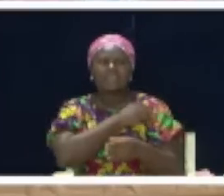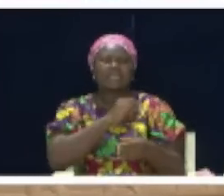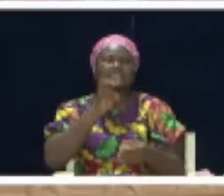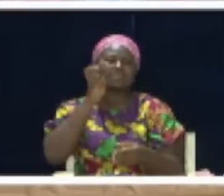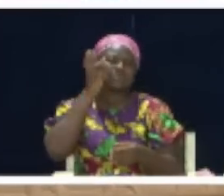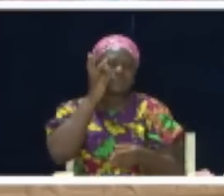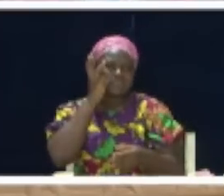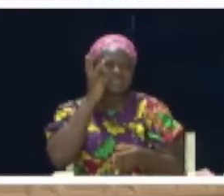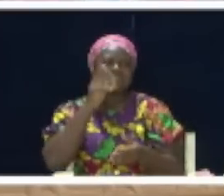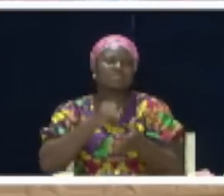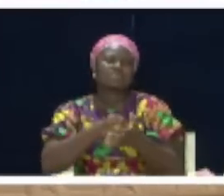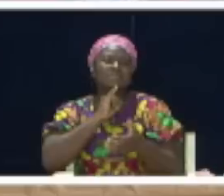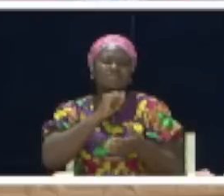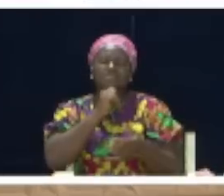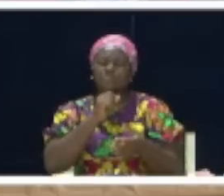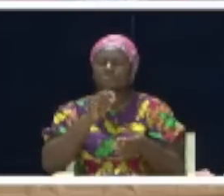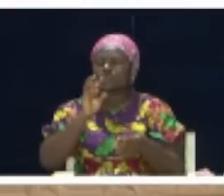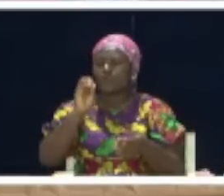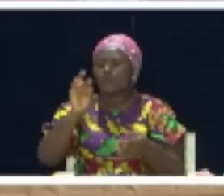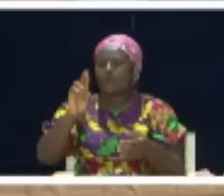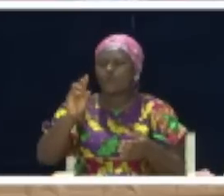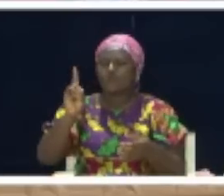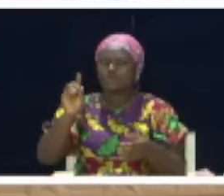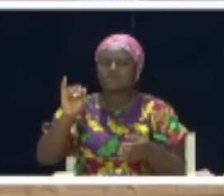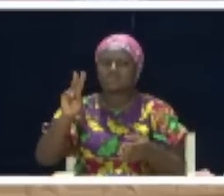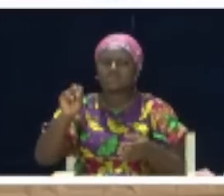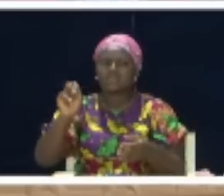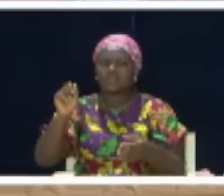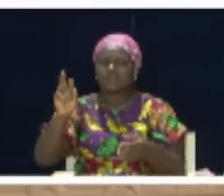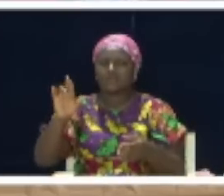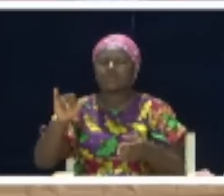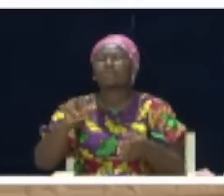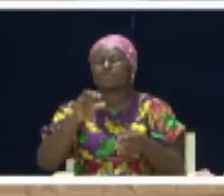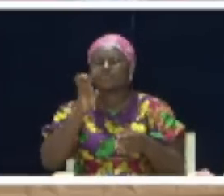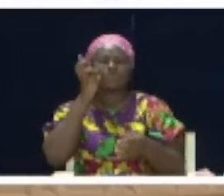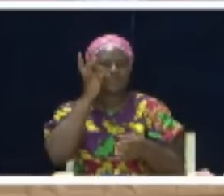Ordinary wine, no alcohol in it.